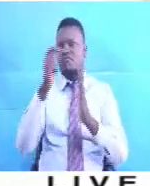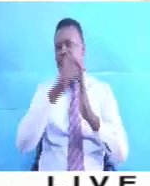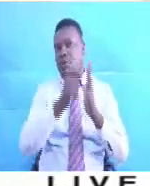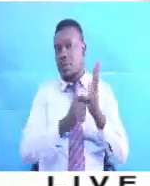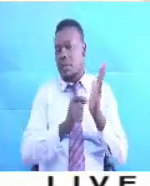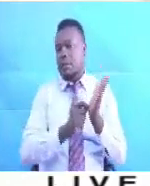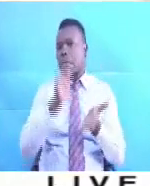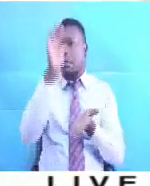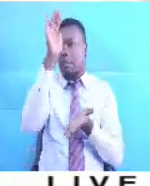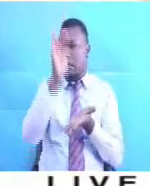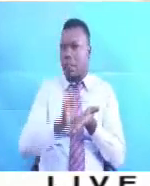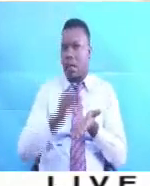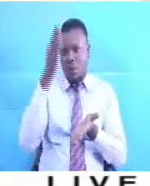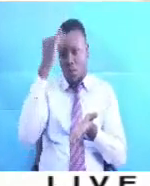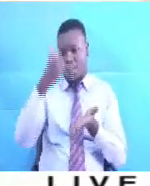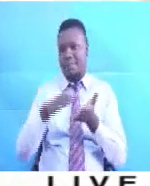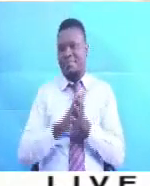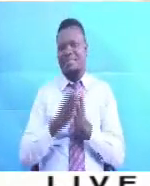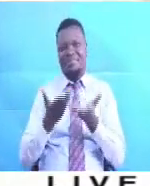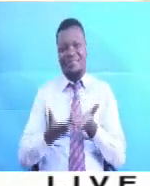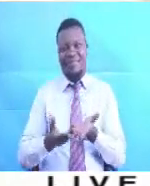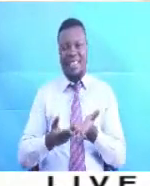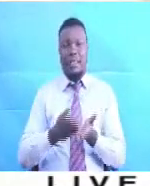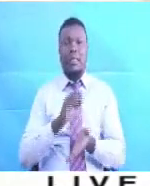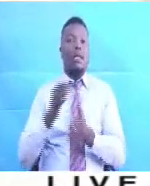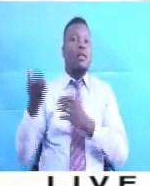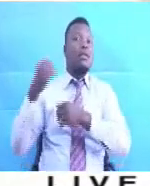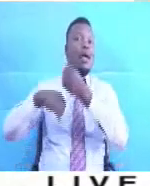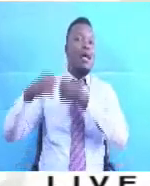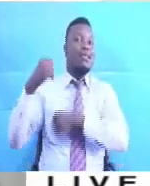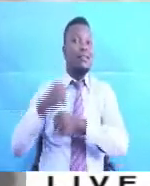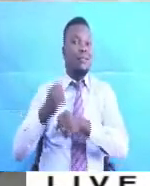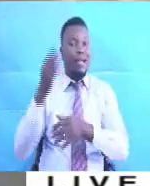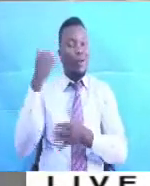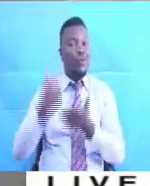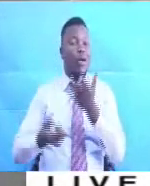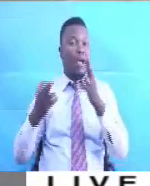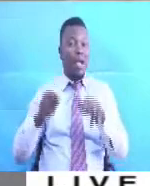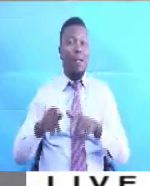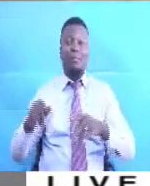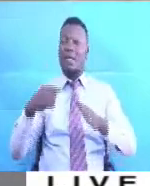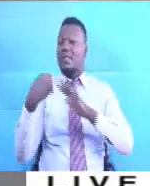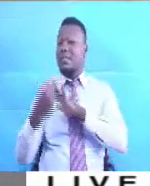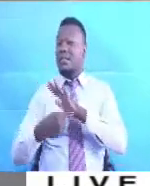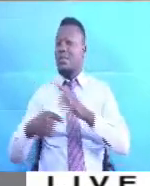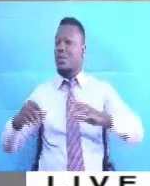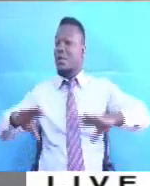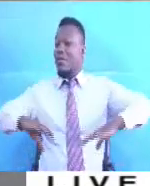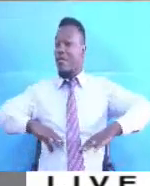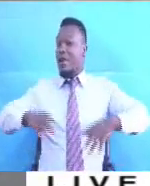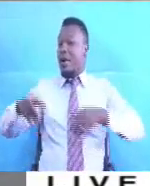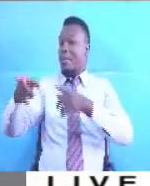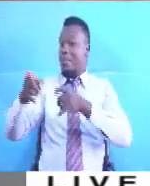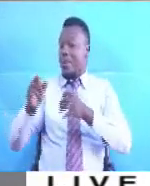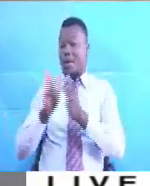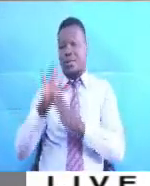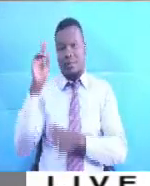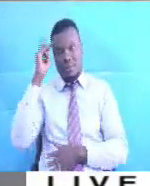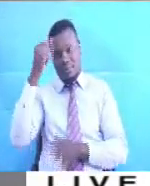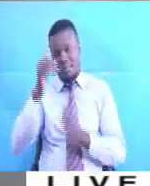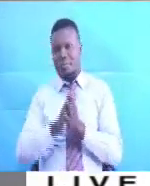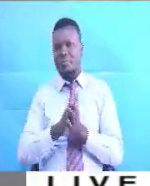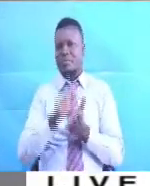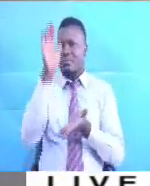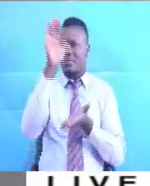after energy prices surged last year following Russia's invasion of Ukraine. Profits hit